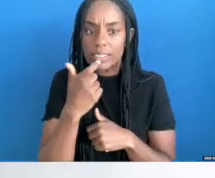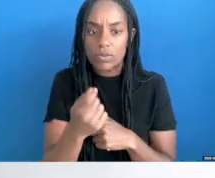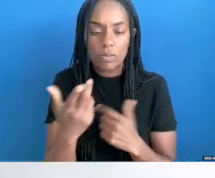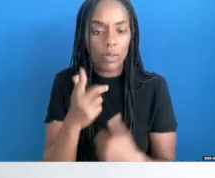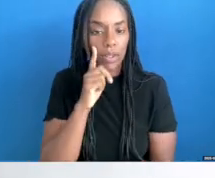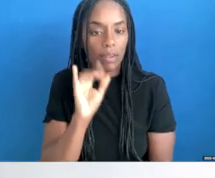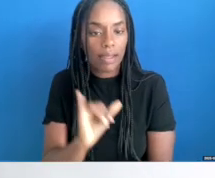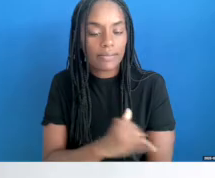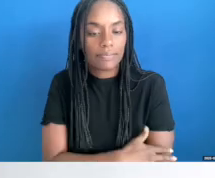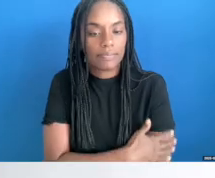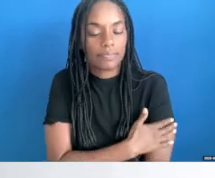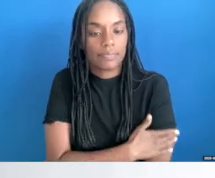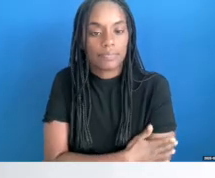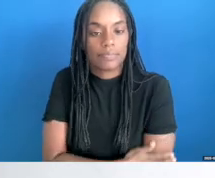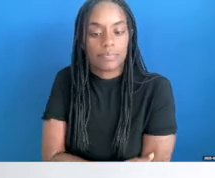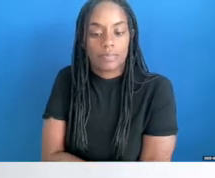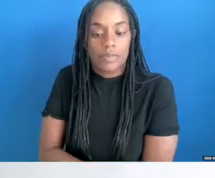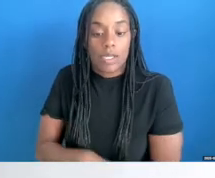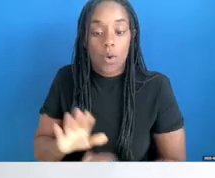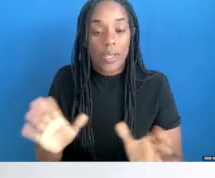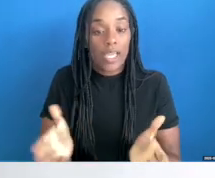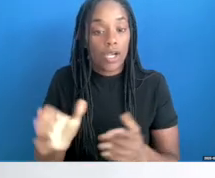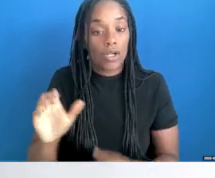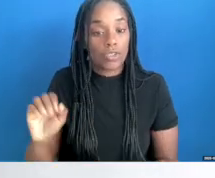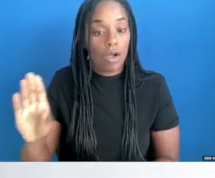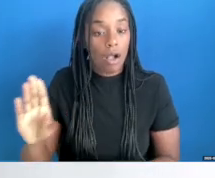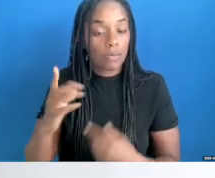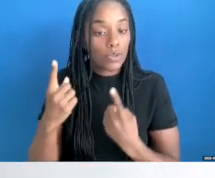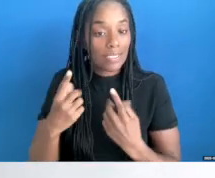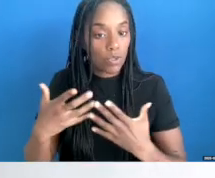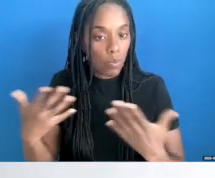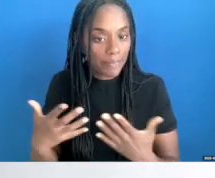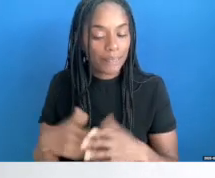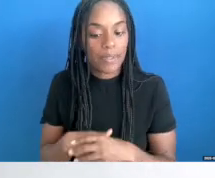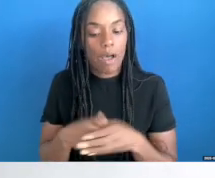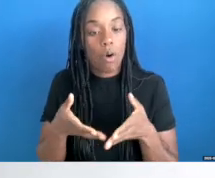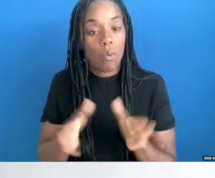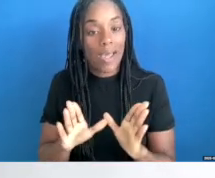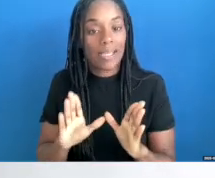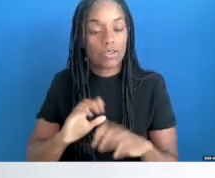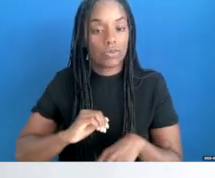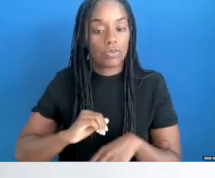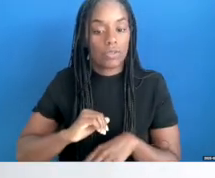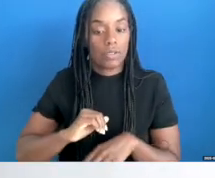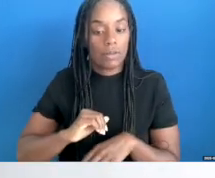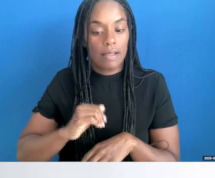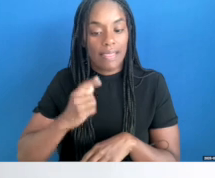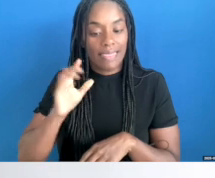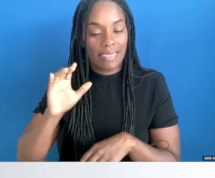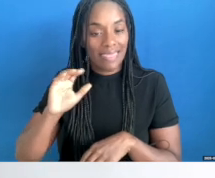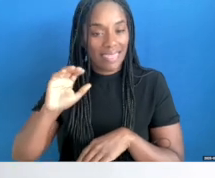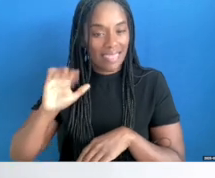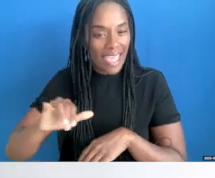look like, and would encourage CARB to consider a way for established OEMs that have